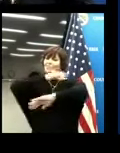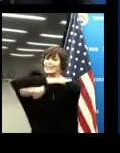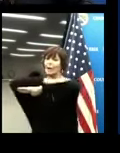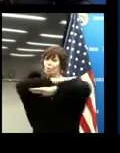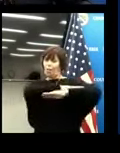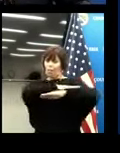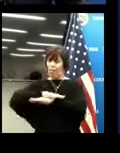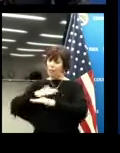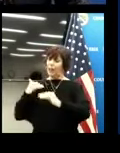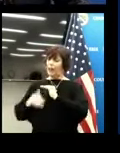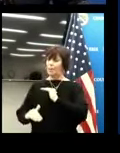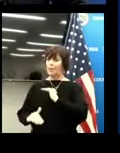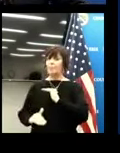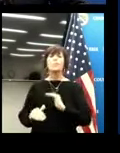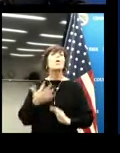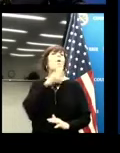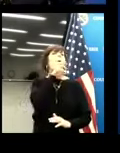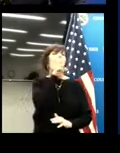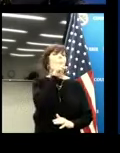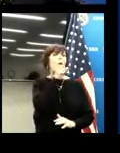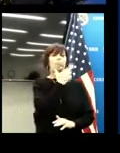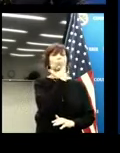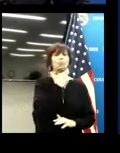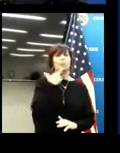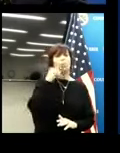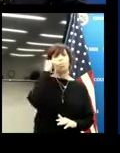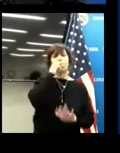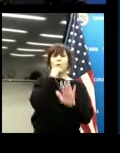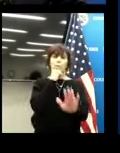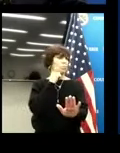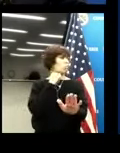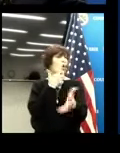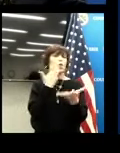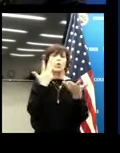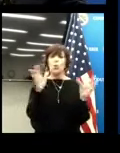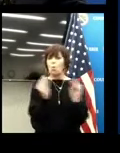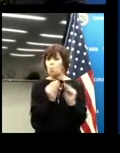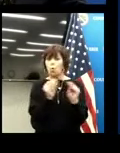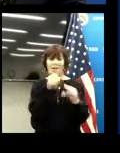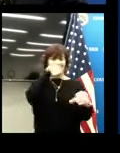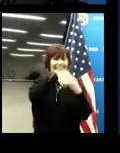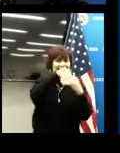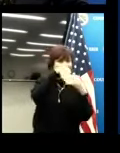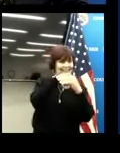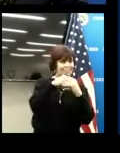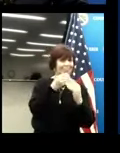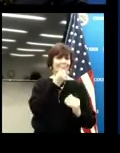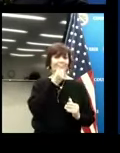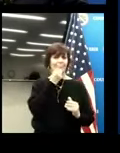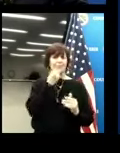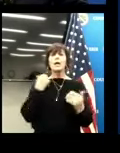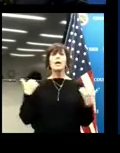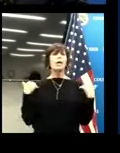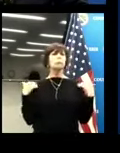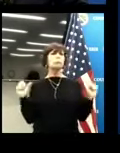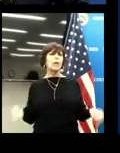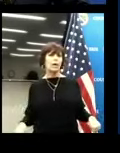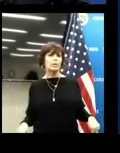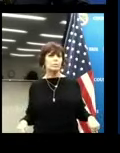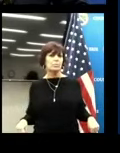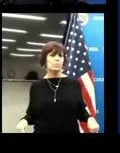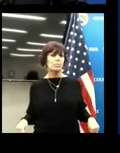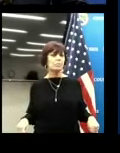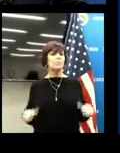in the orange zone, restaurants and bars can no longer have indoor dining. They can have outdoor dining.